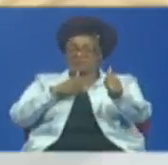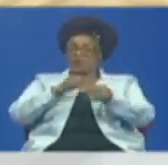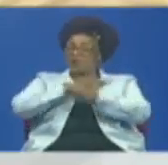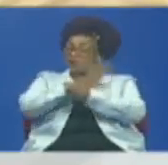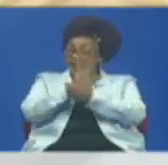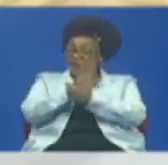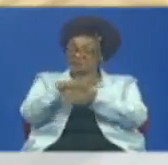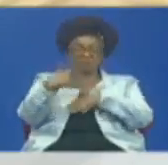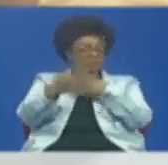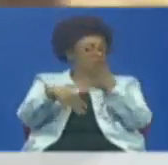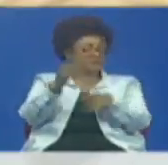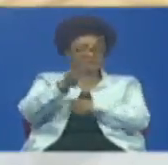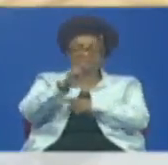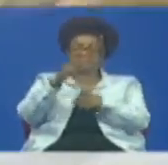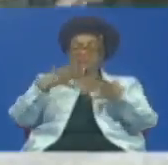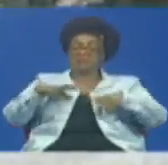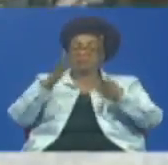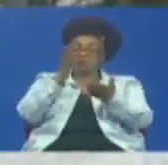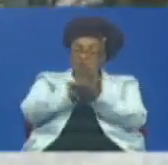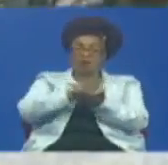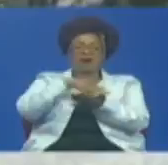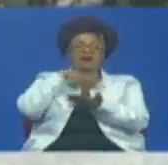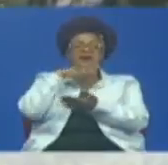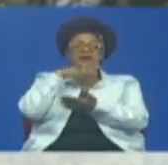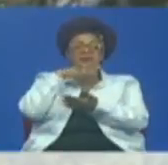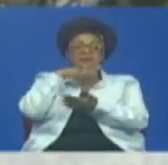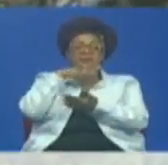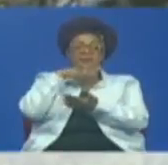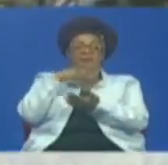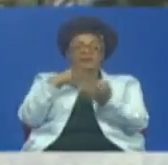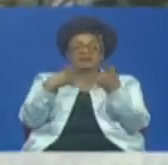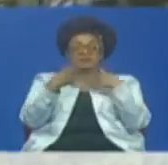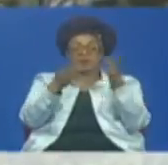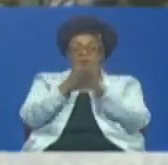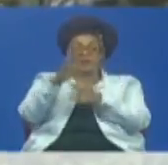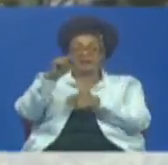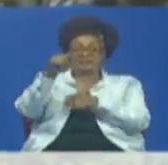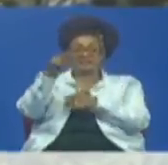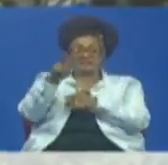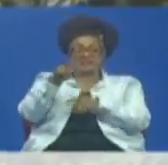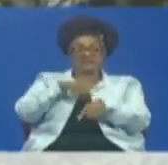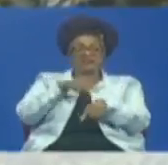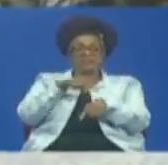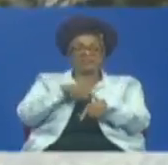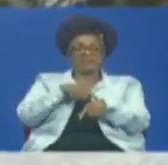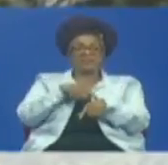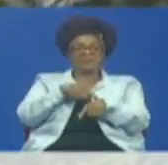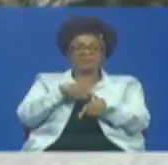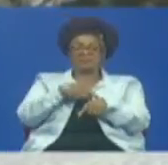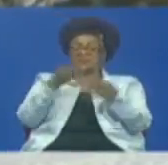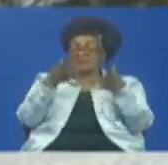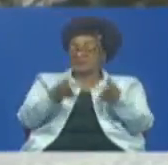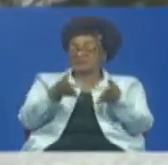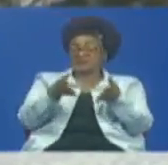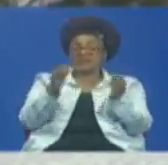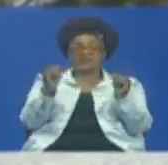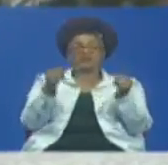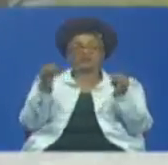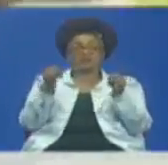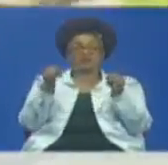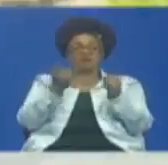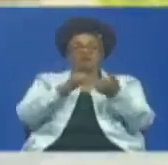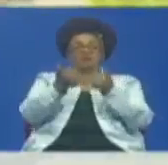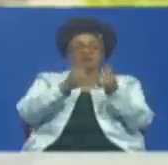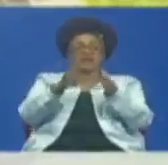People are dying. Sasa imefika 100. Speaking to NTV during NTV Sasa News program, Sports and Culture